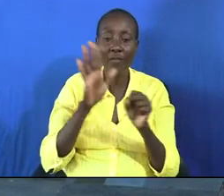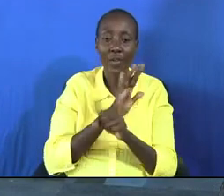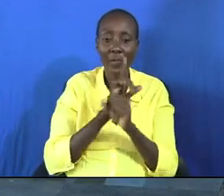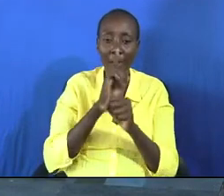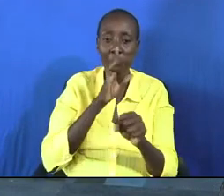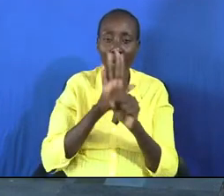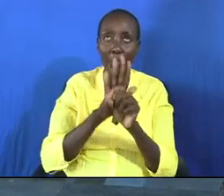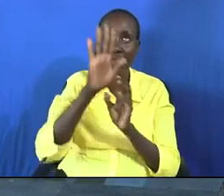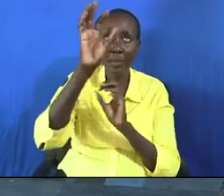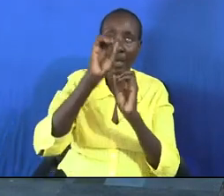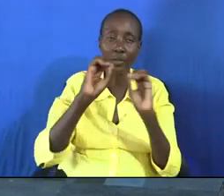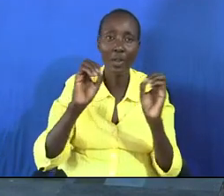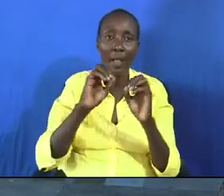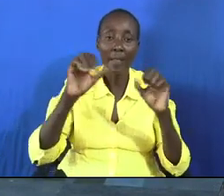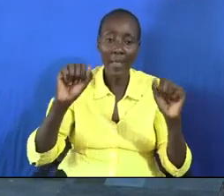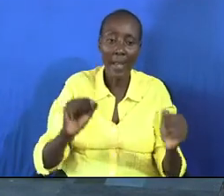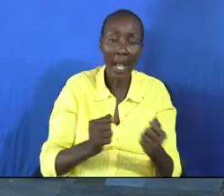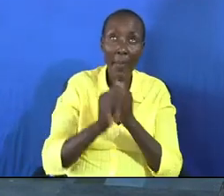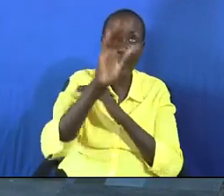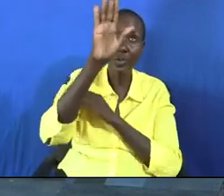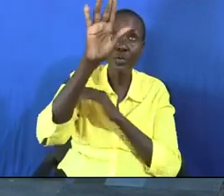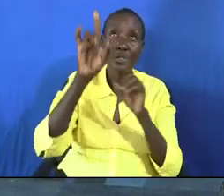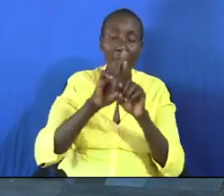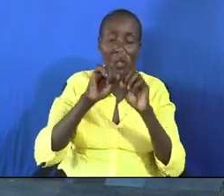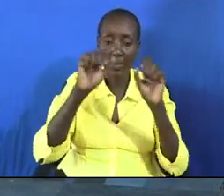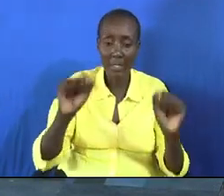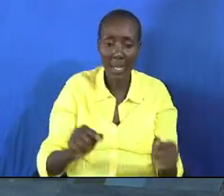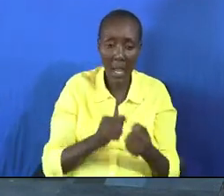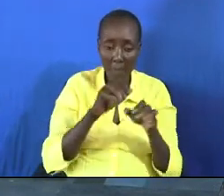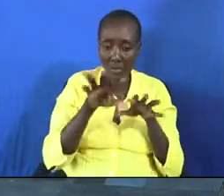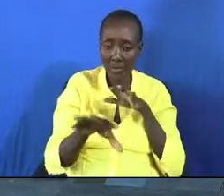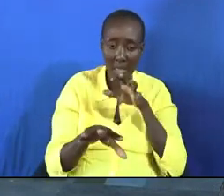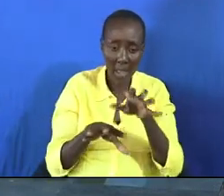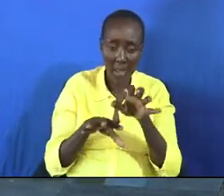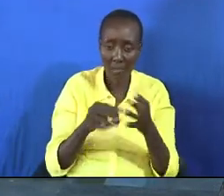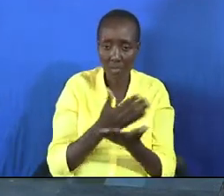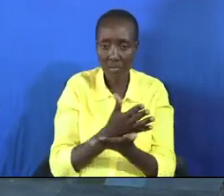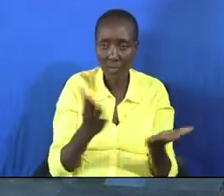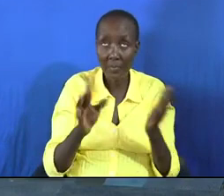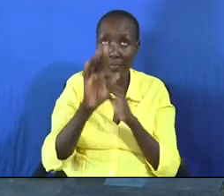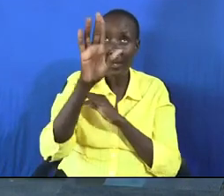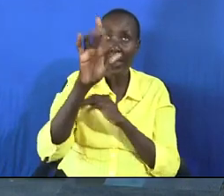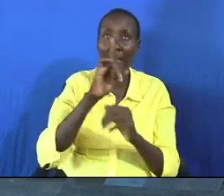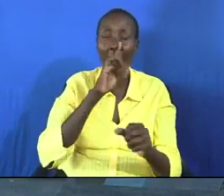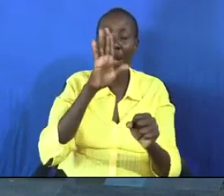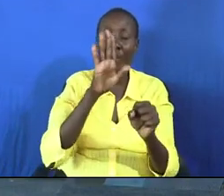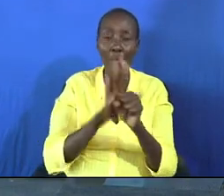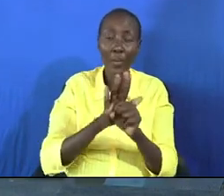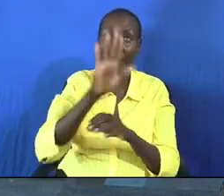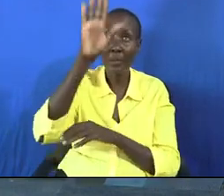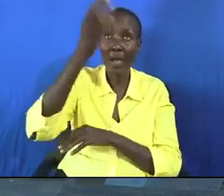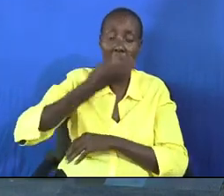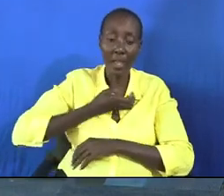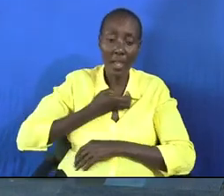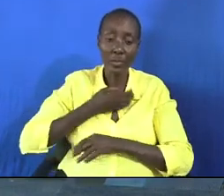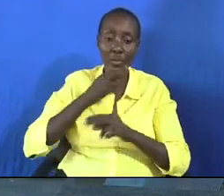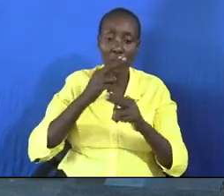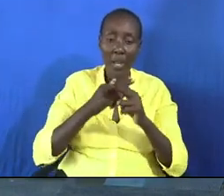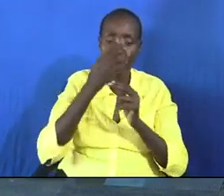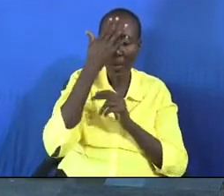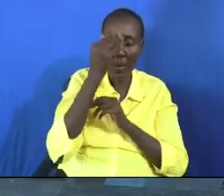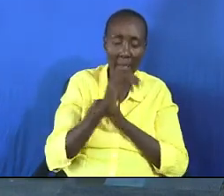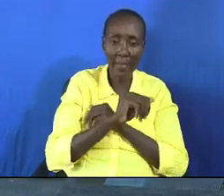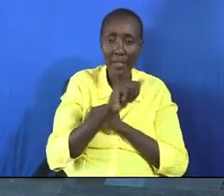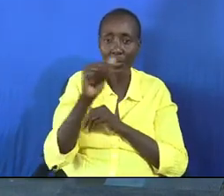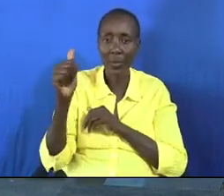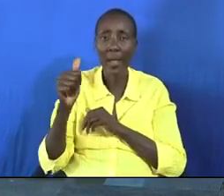promise, may it happen to me as it happened to these animals. He swore by his own name because there is no other